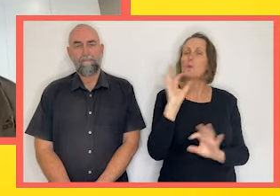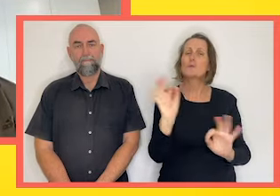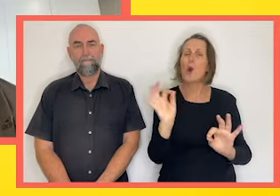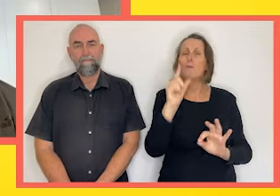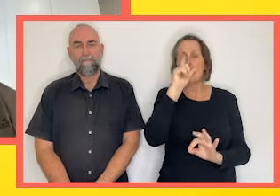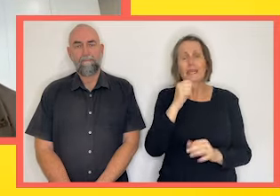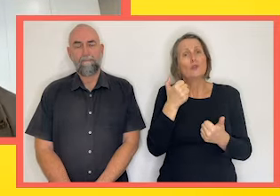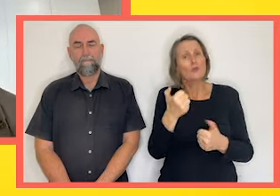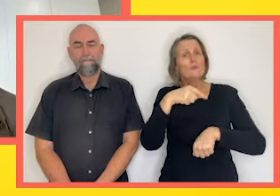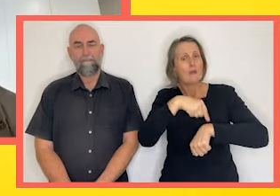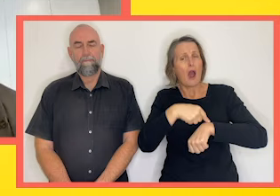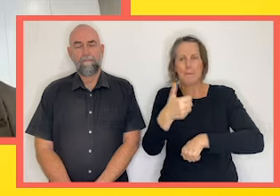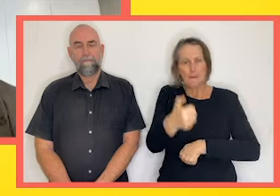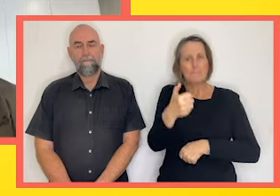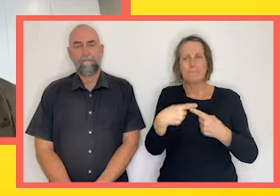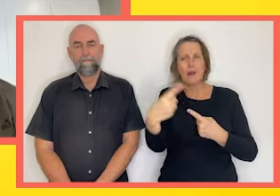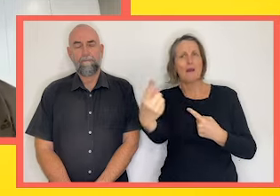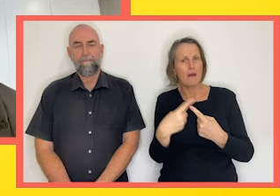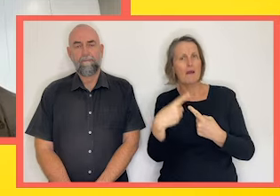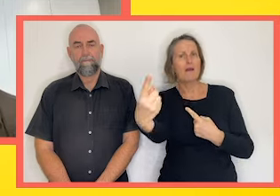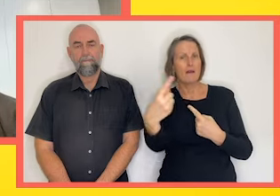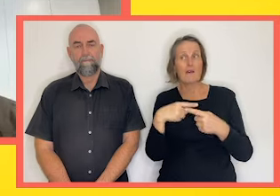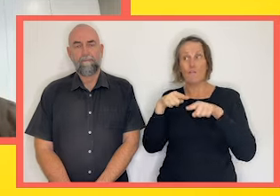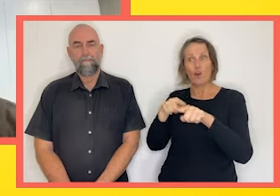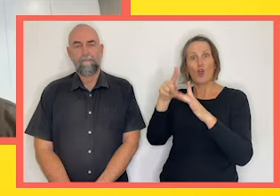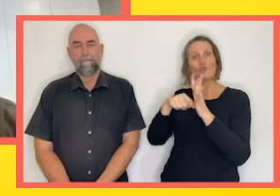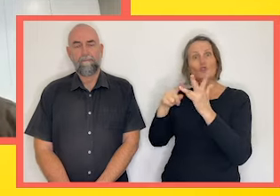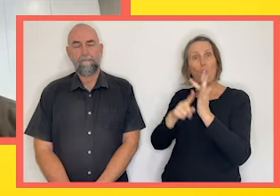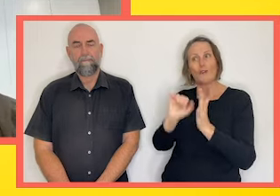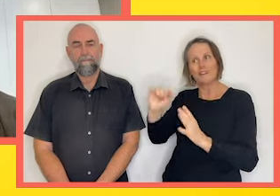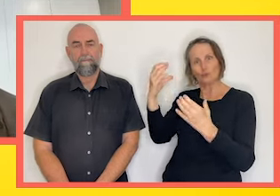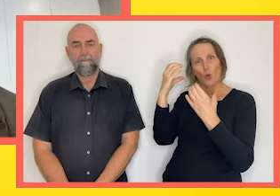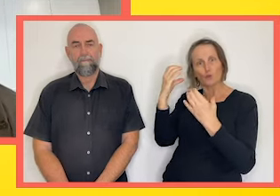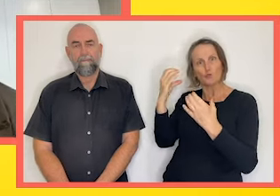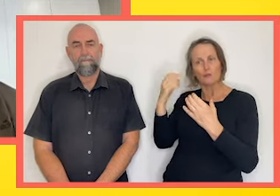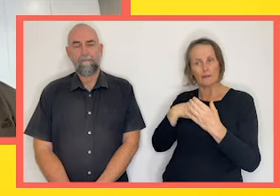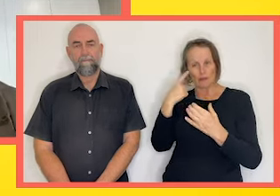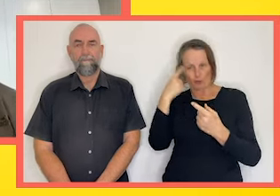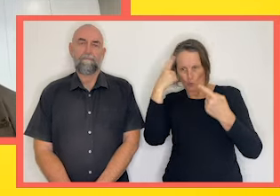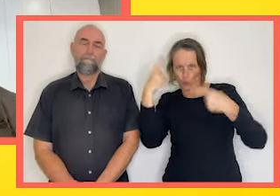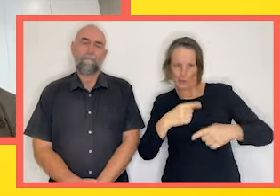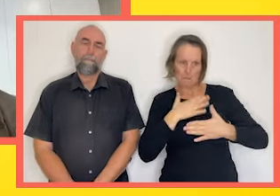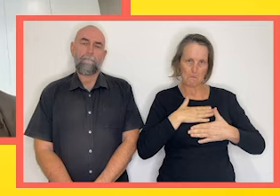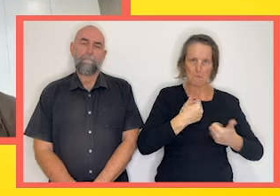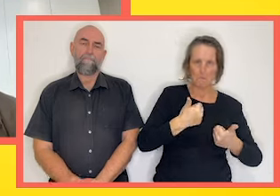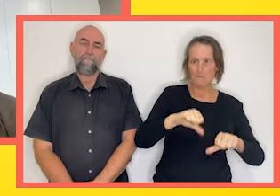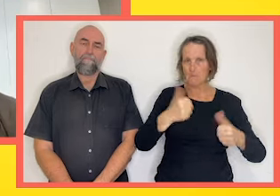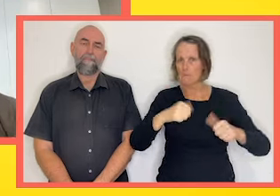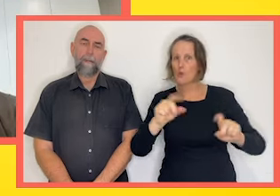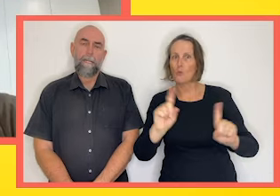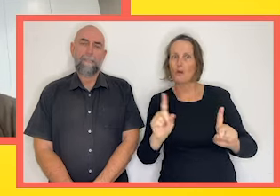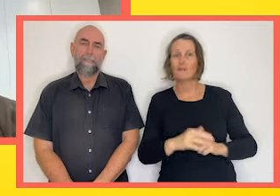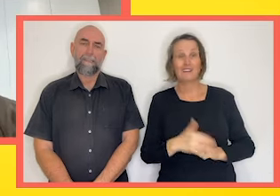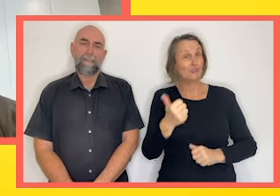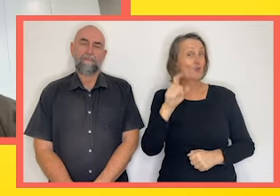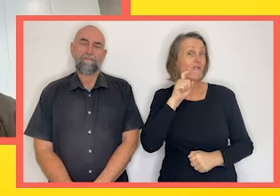good timing, really follow the race structure that Joel and I have been working on, and the VIS staff as well. So super important, but also it's